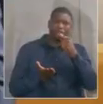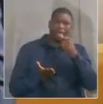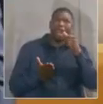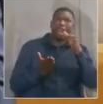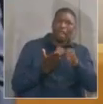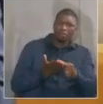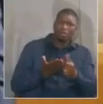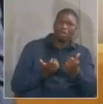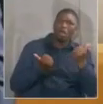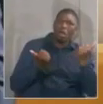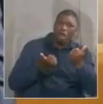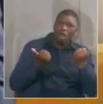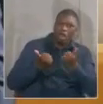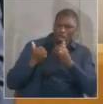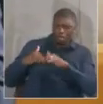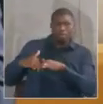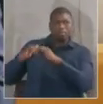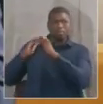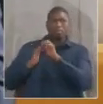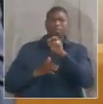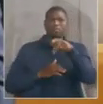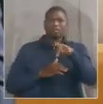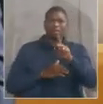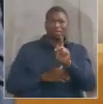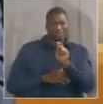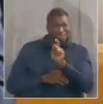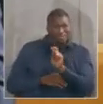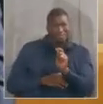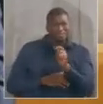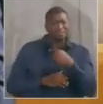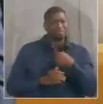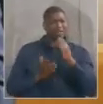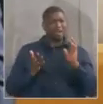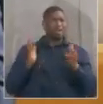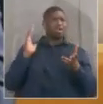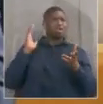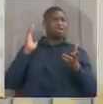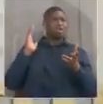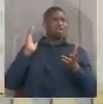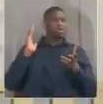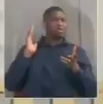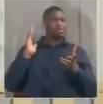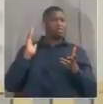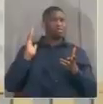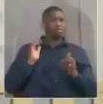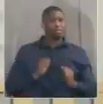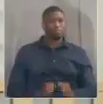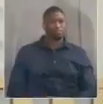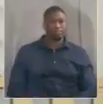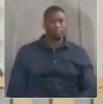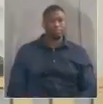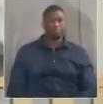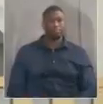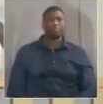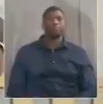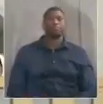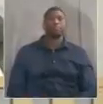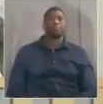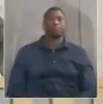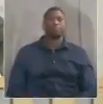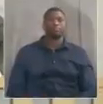already existing PKTT, and I'm a bit confused. Thank you,